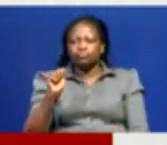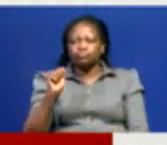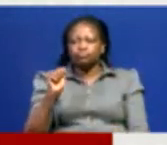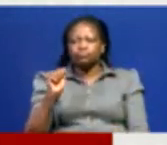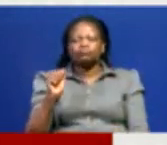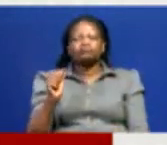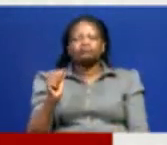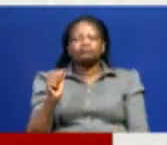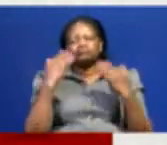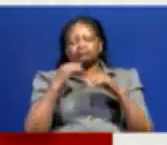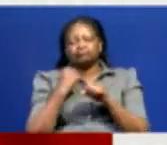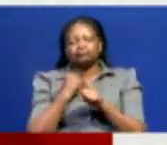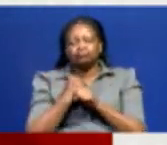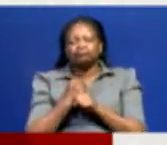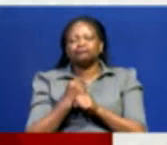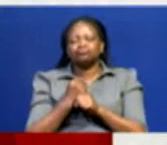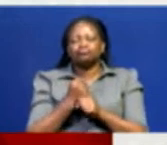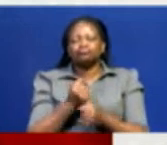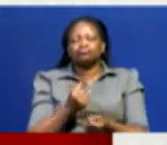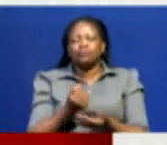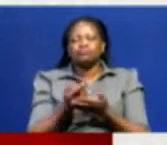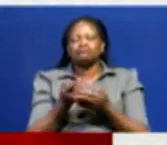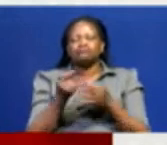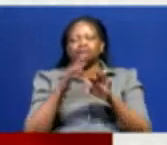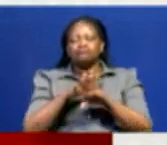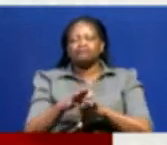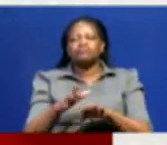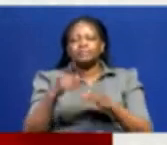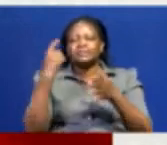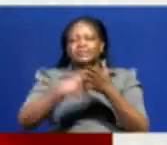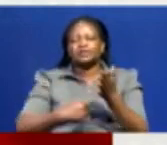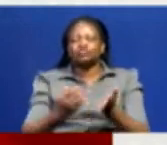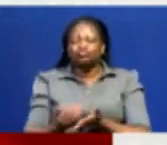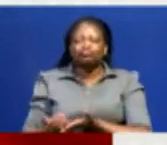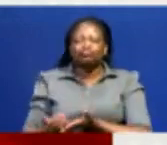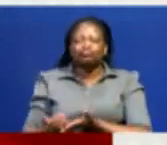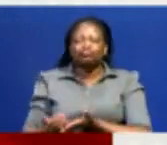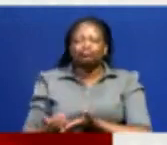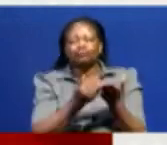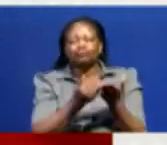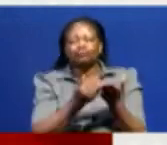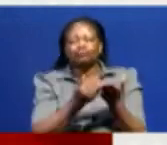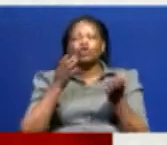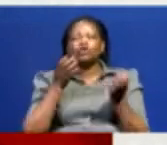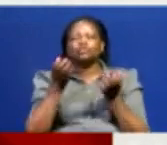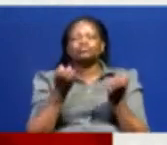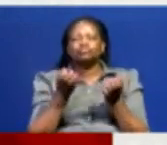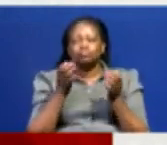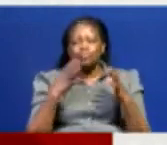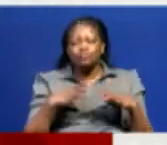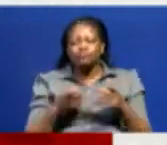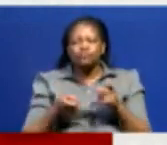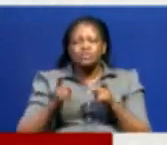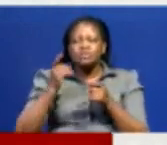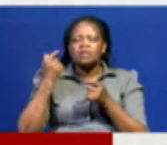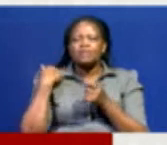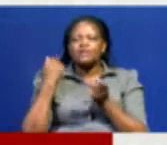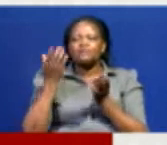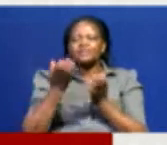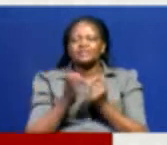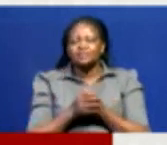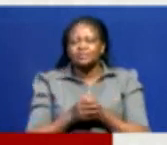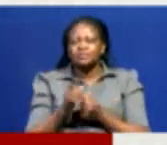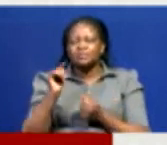up efforts to streamline tax collection. The tax agency is working with more traders to increase the number of businesses on the